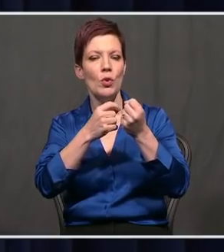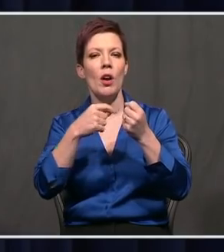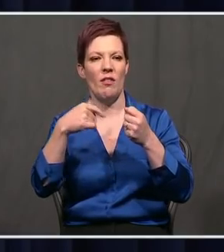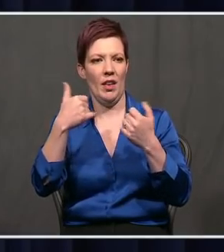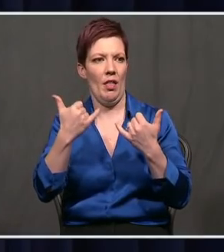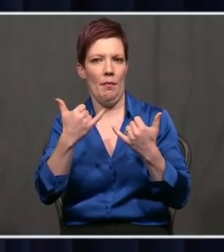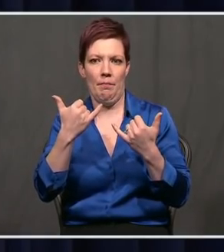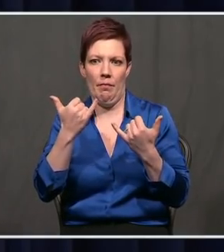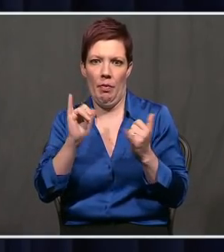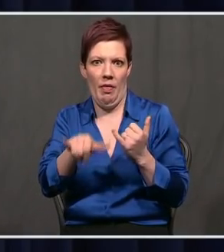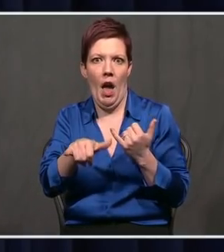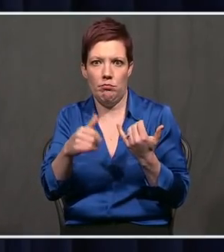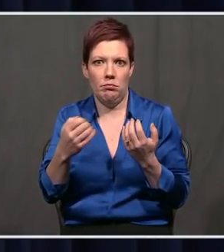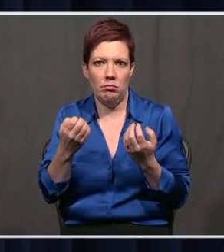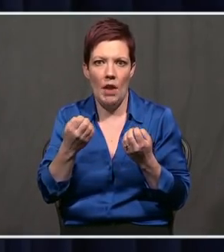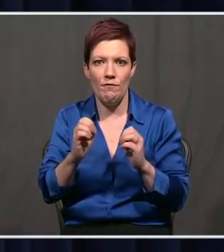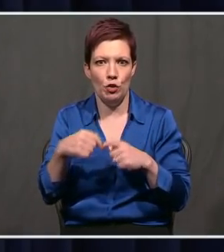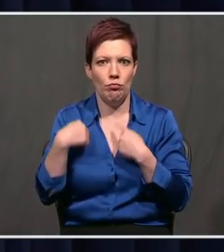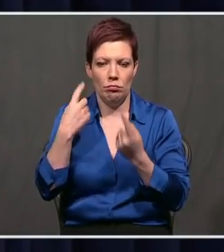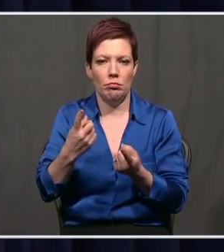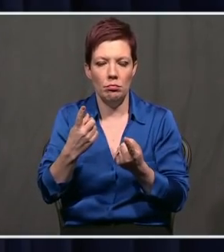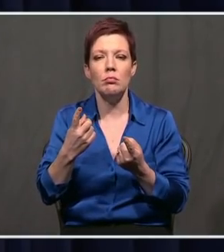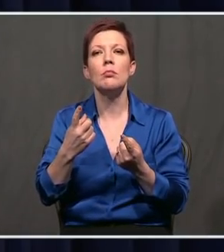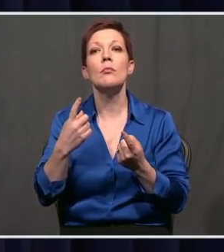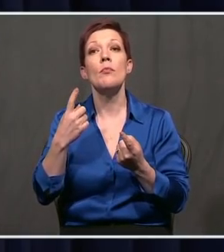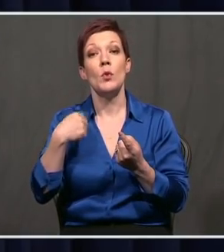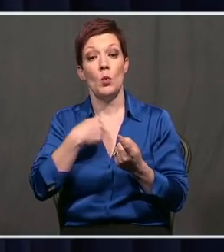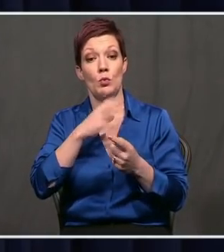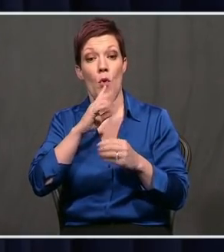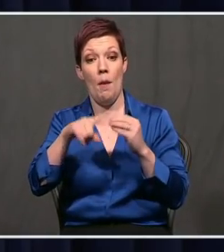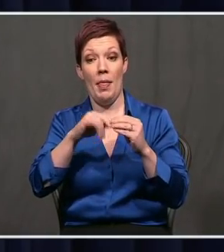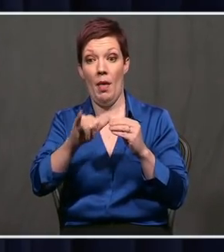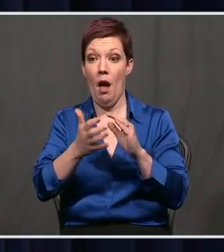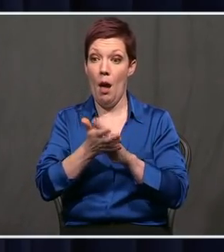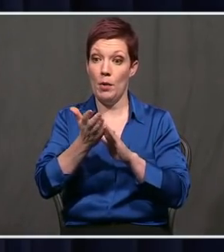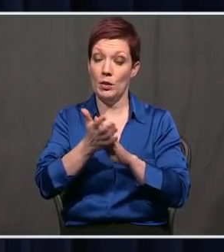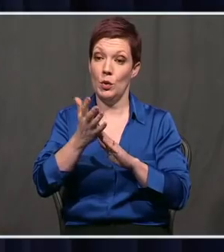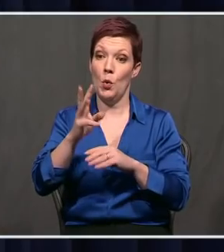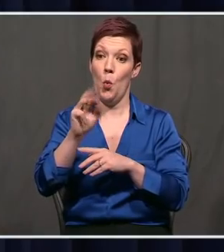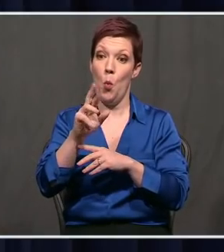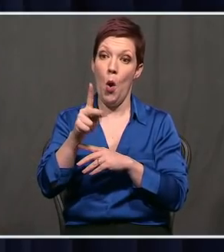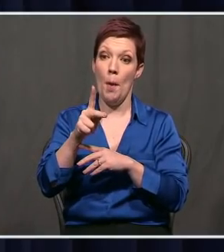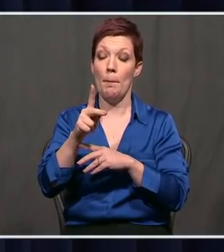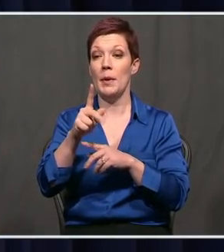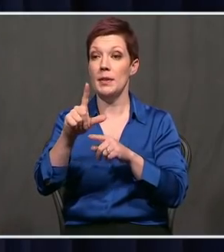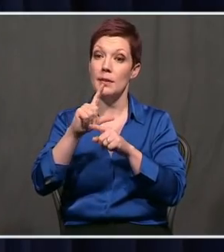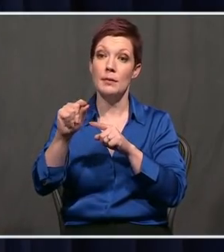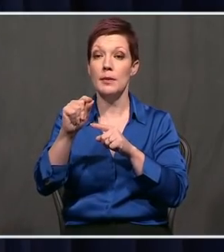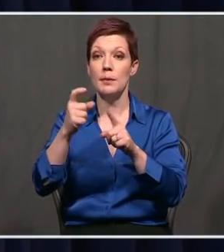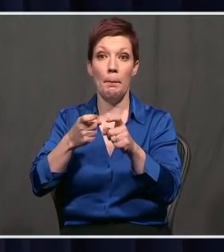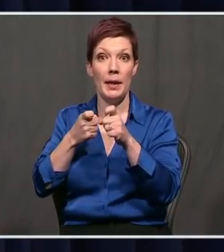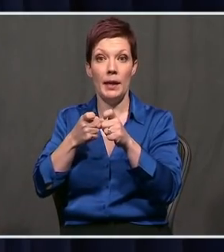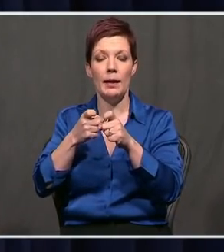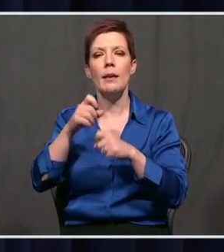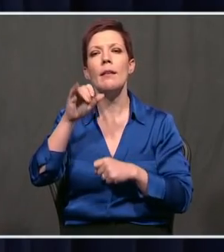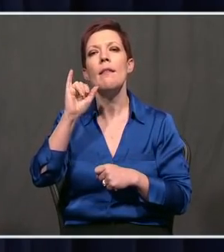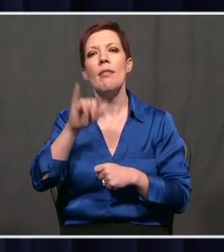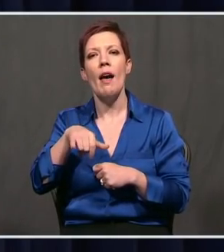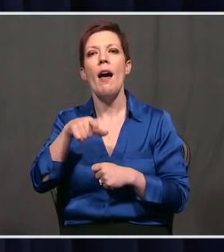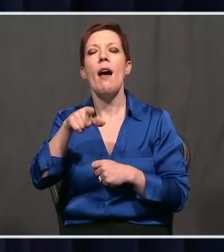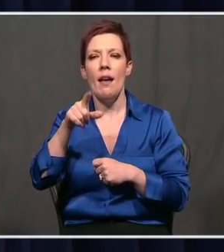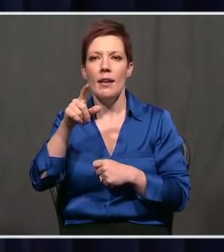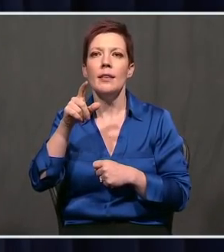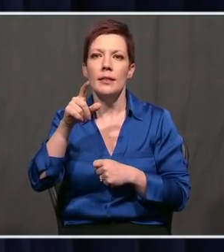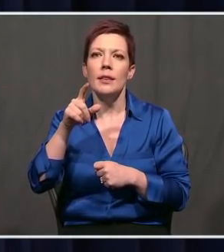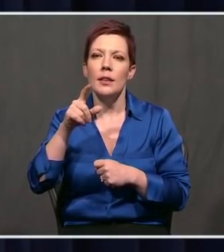So when we say the architect of Operation Warp Speed, those were three key success factors. That's why we are where